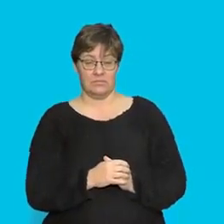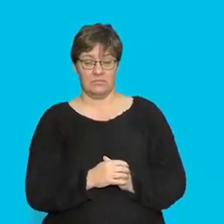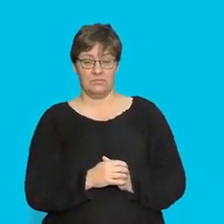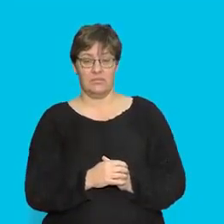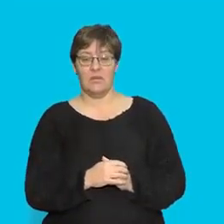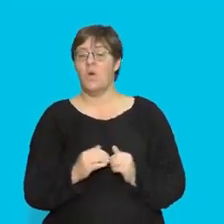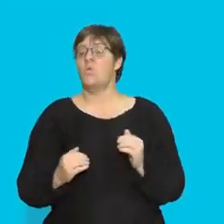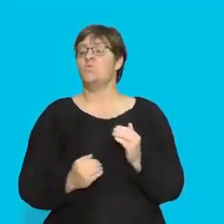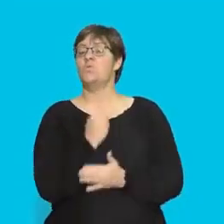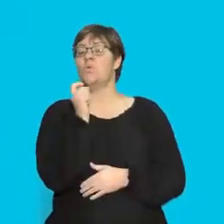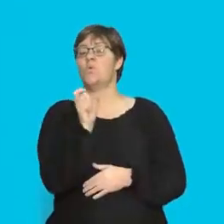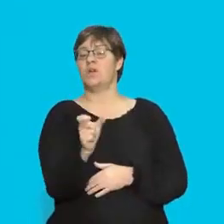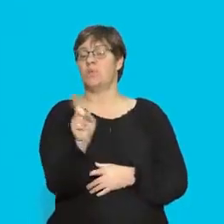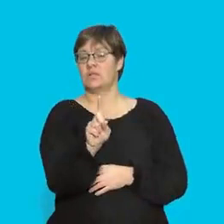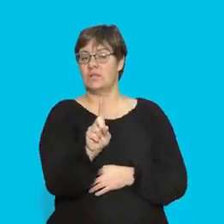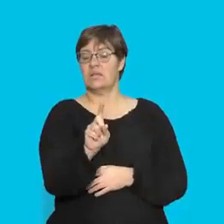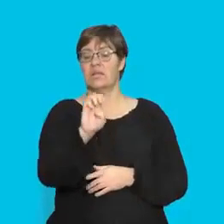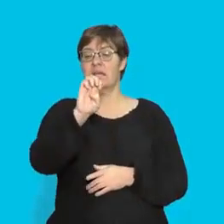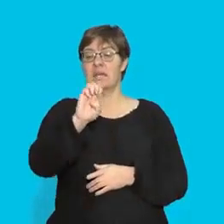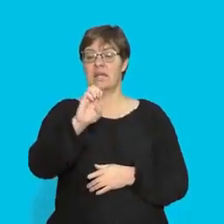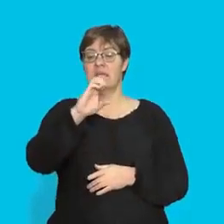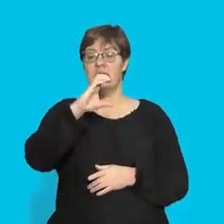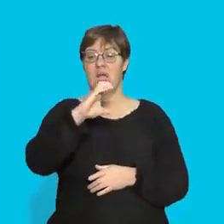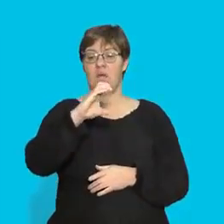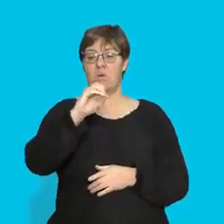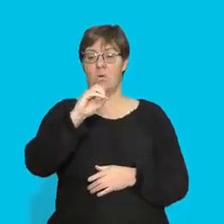and we need to introduce a new term,